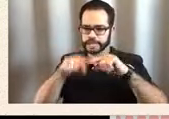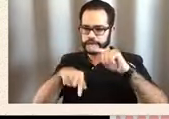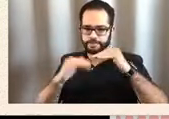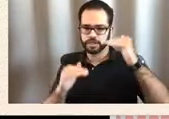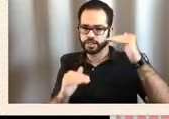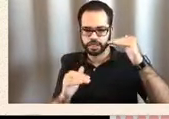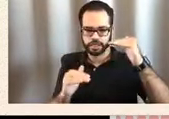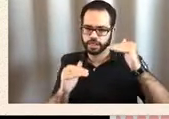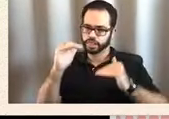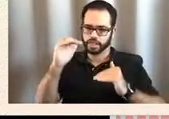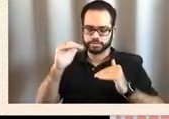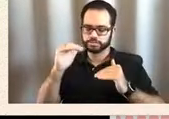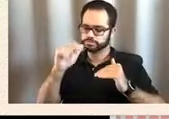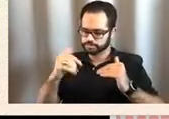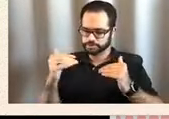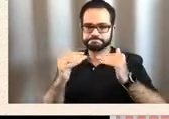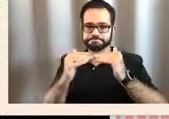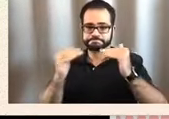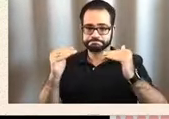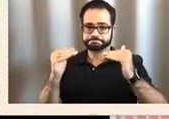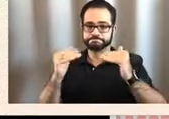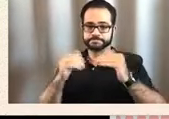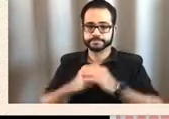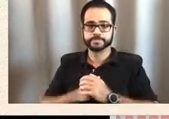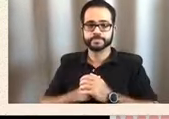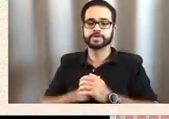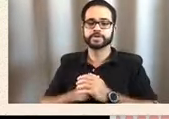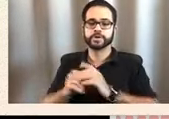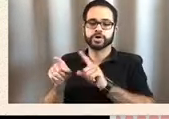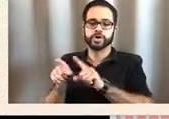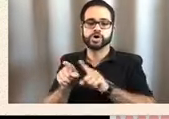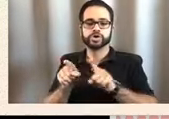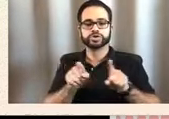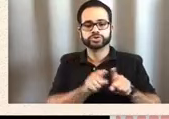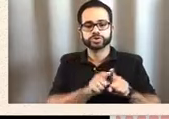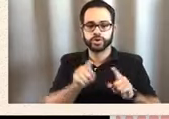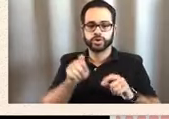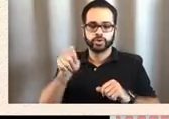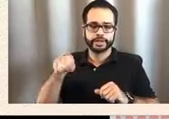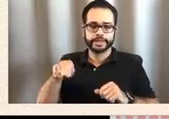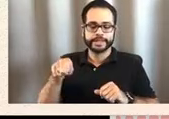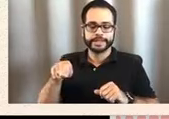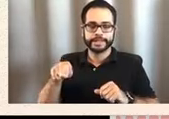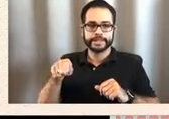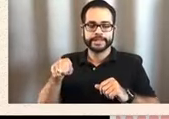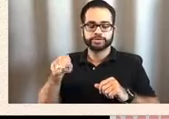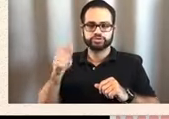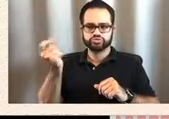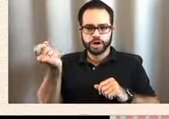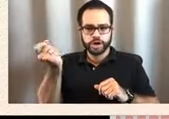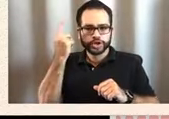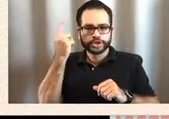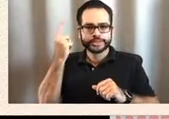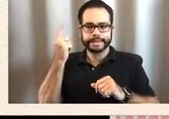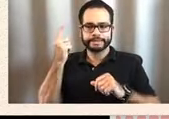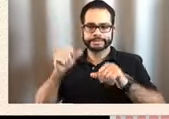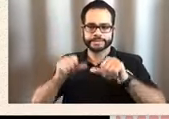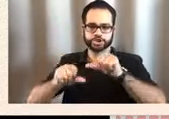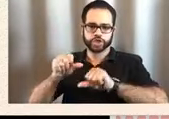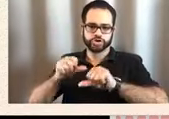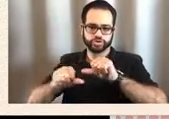There's also a degree of understanding that needs to take place